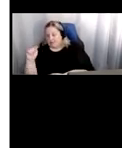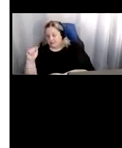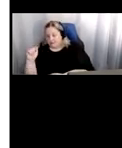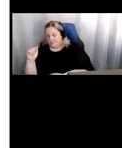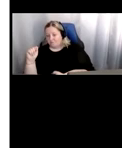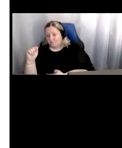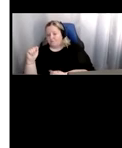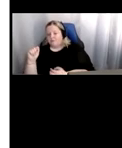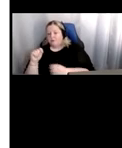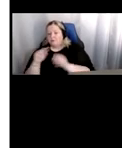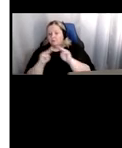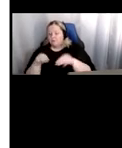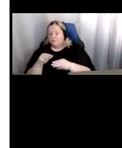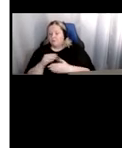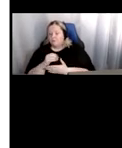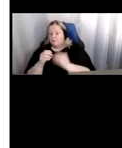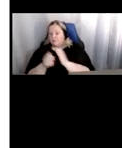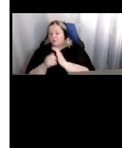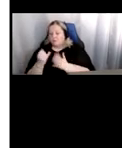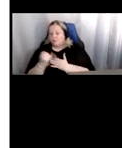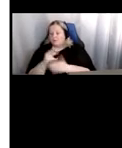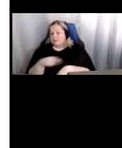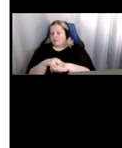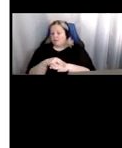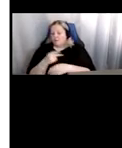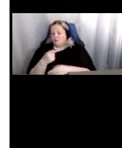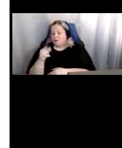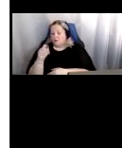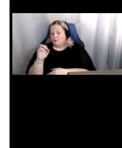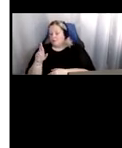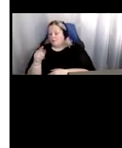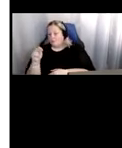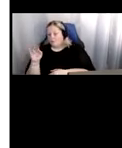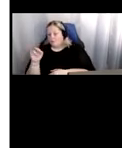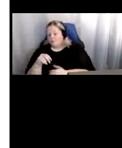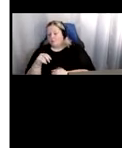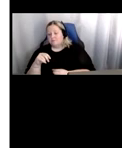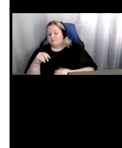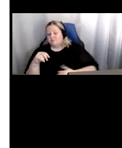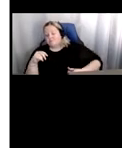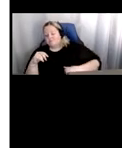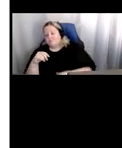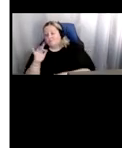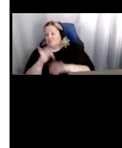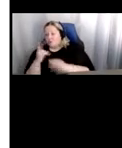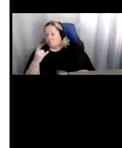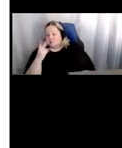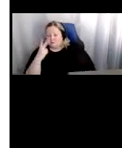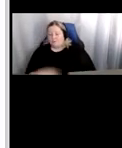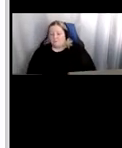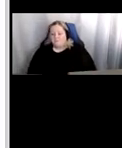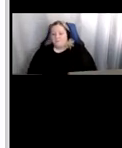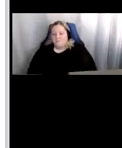Modern Art and the National Gallery of Art. And all of these links I put in here, let's just go to the modern one real quick, I guess, maybe.